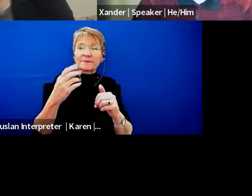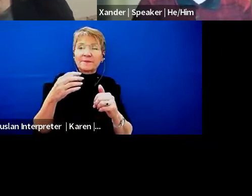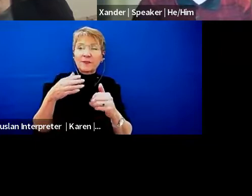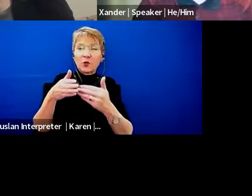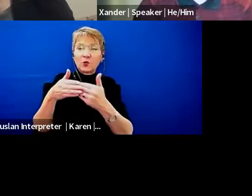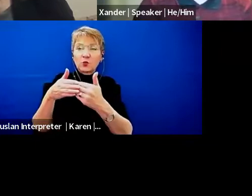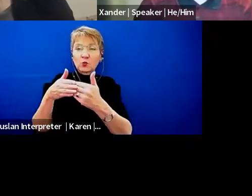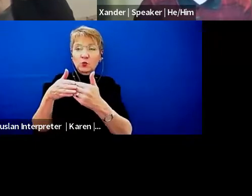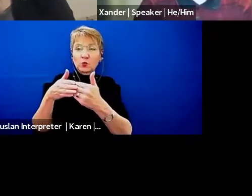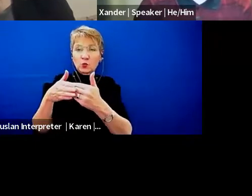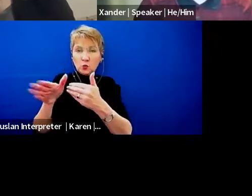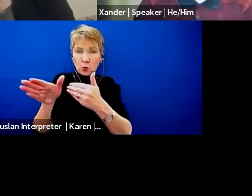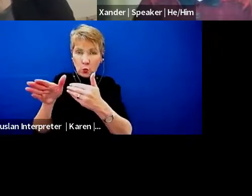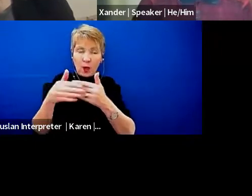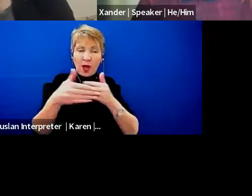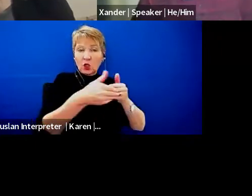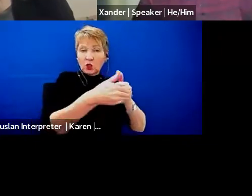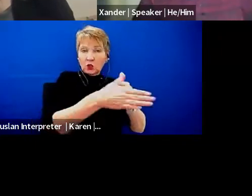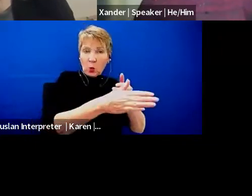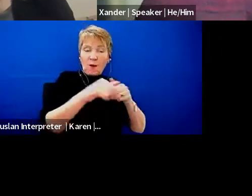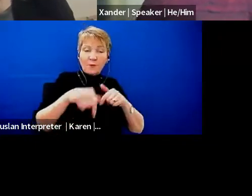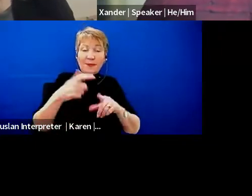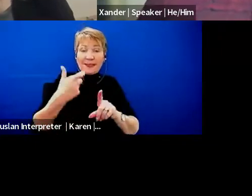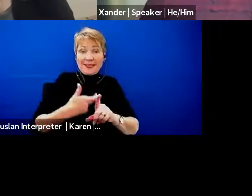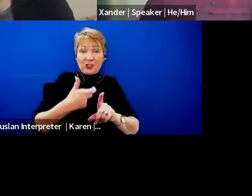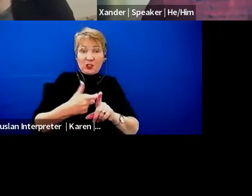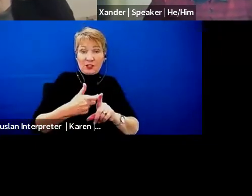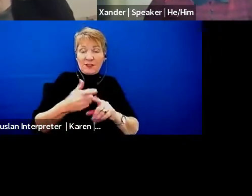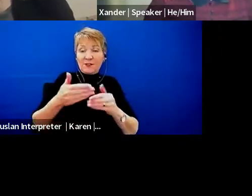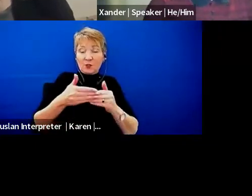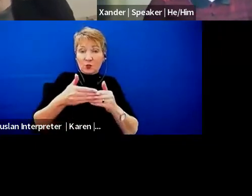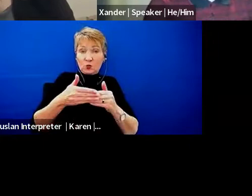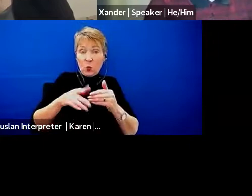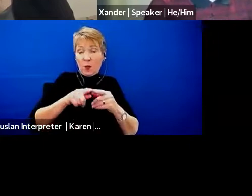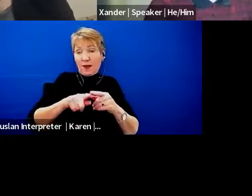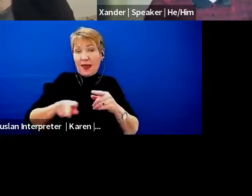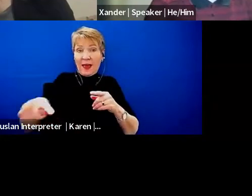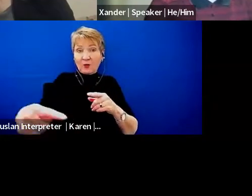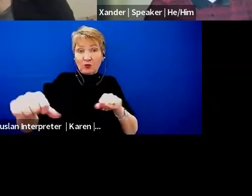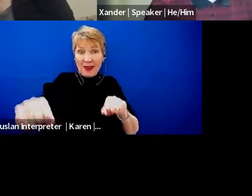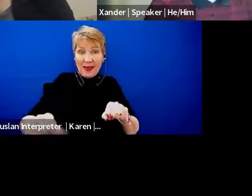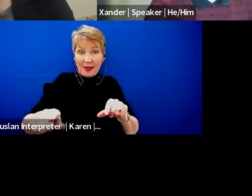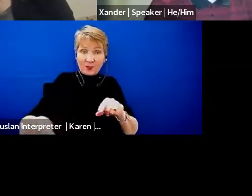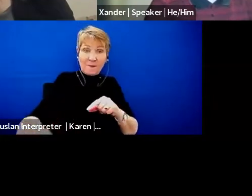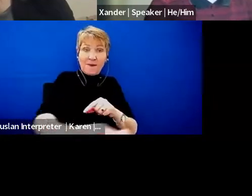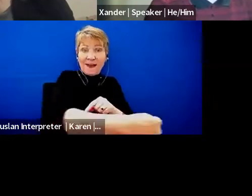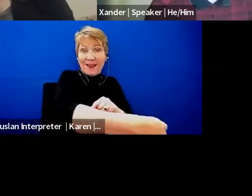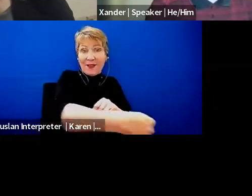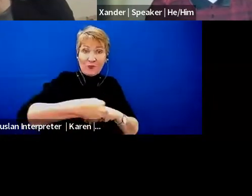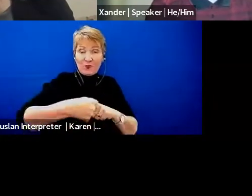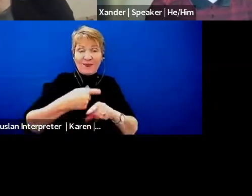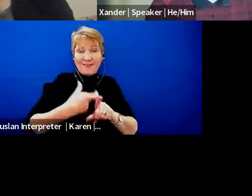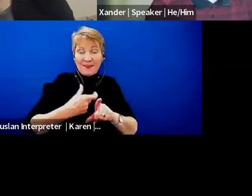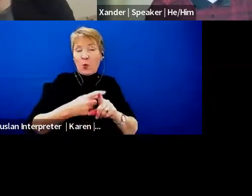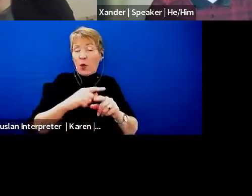her lounge room, and we would just run circles and circles and circles and circles. And even as really young kids, my cousins